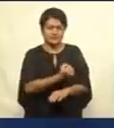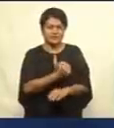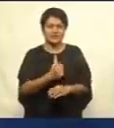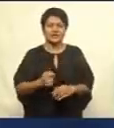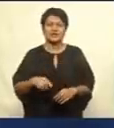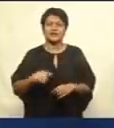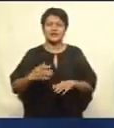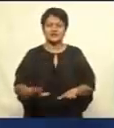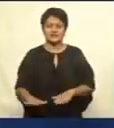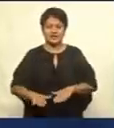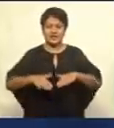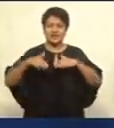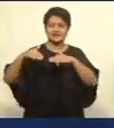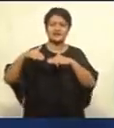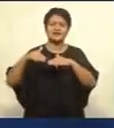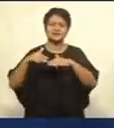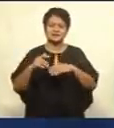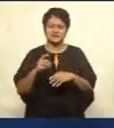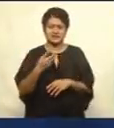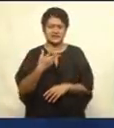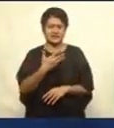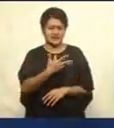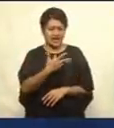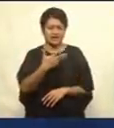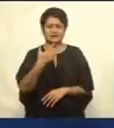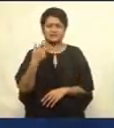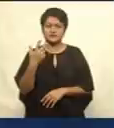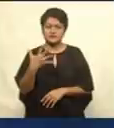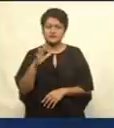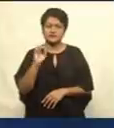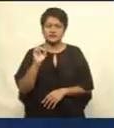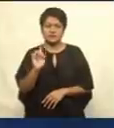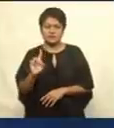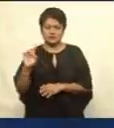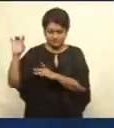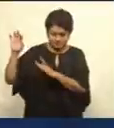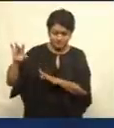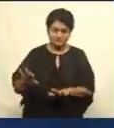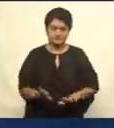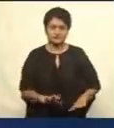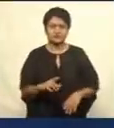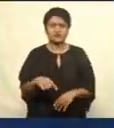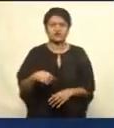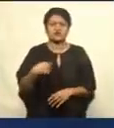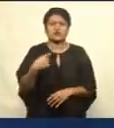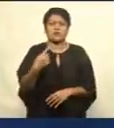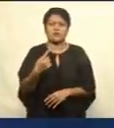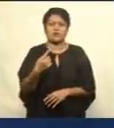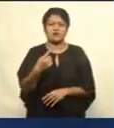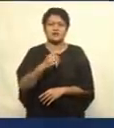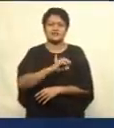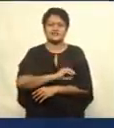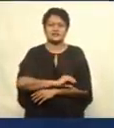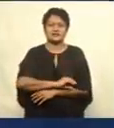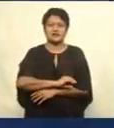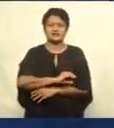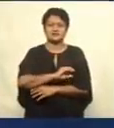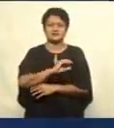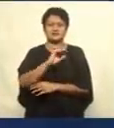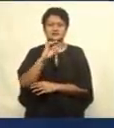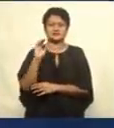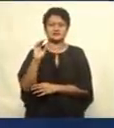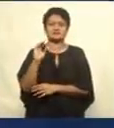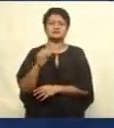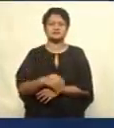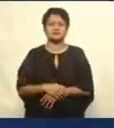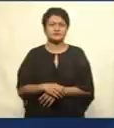is at 9:51 p.m, followed by low tide at 3:24 a.m. tomorrow. Sunrise is at 6:28.